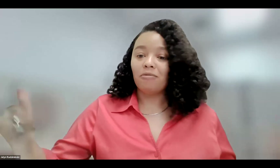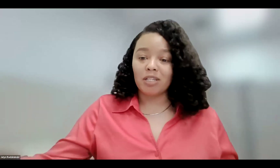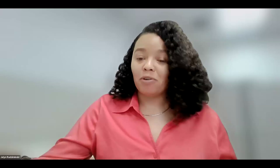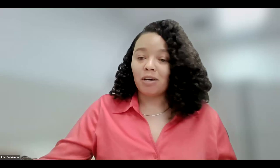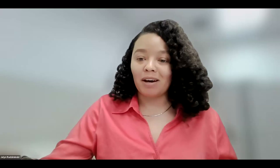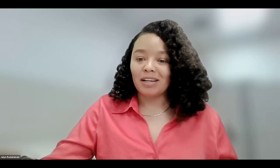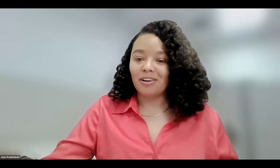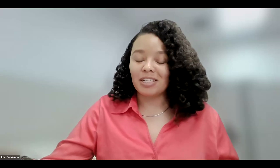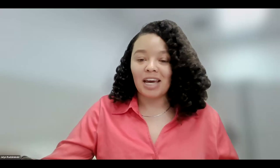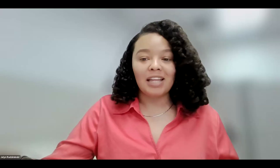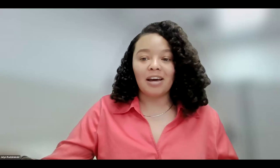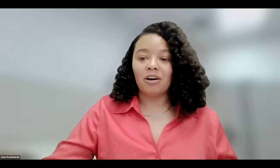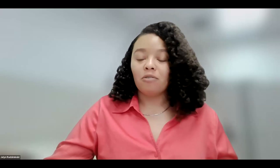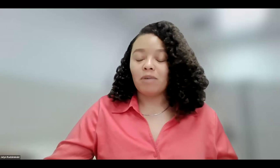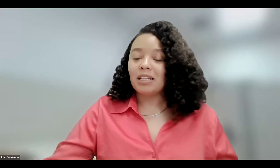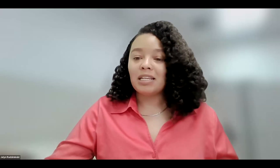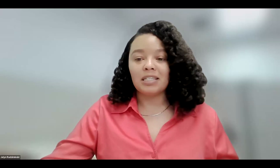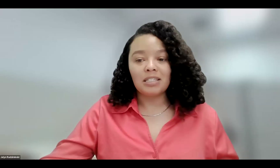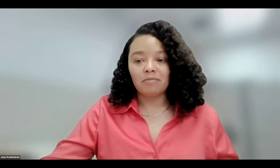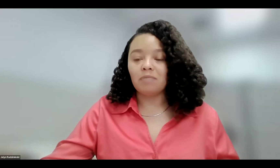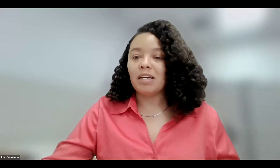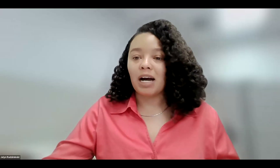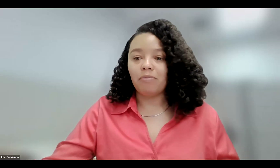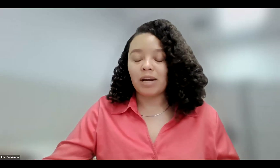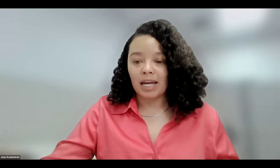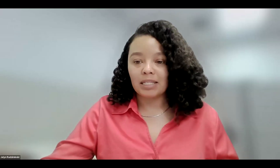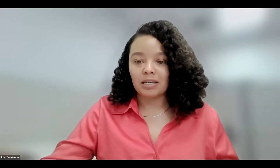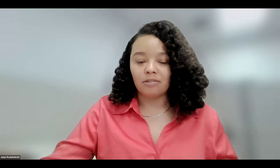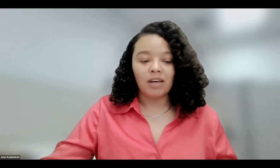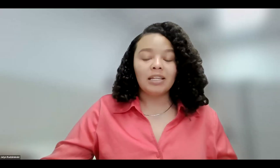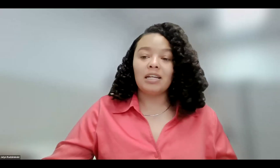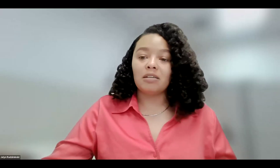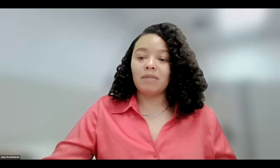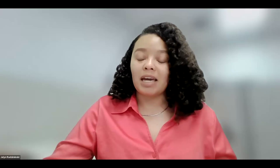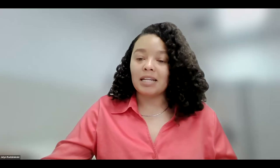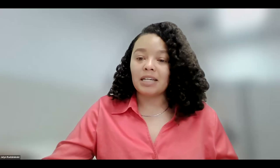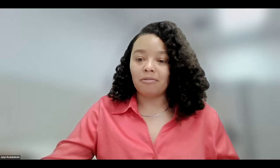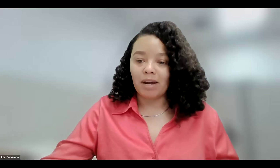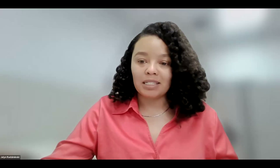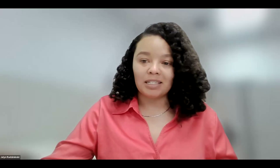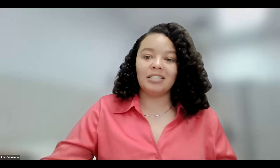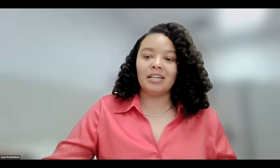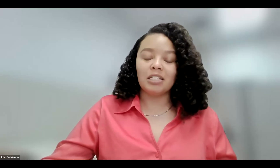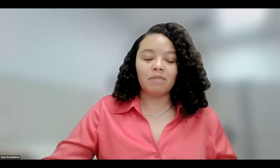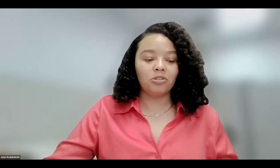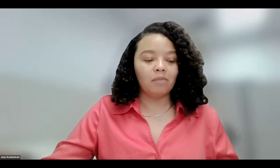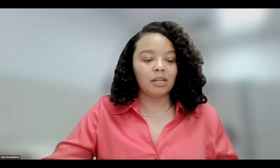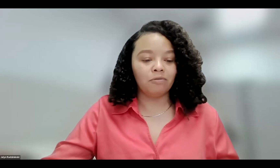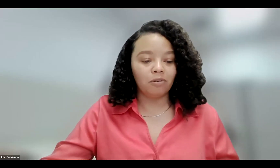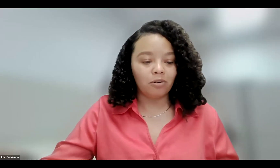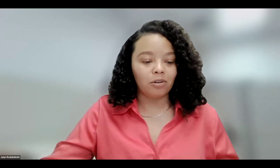We spoke about it here today, that we need these systems to be comprehensive. They need to be anti-racist. They need to